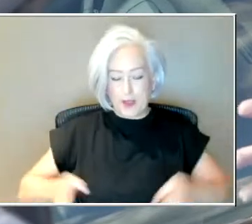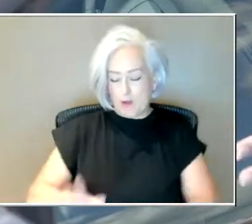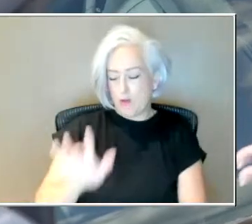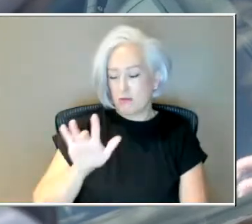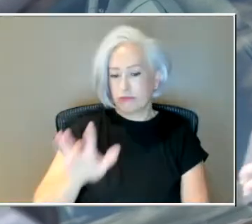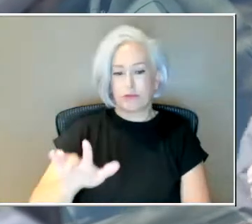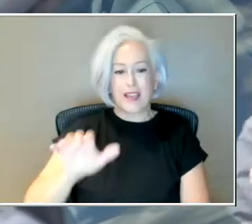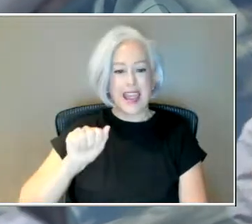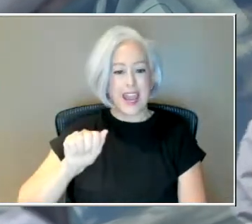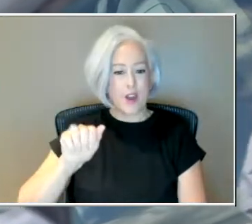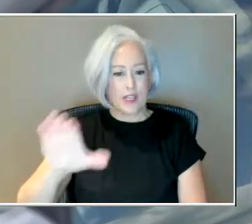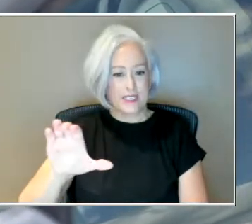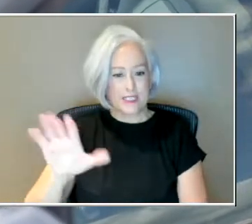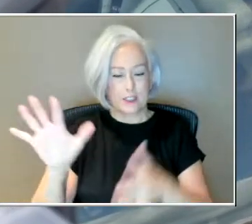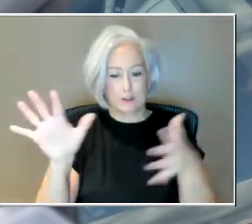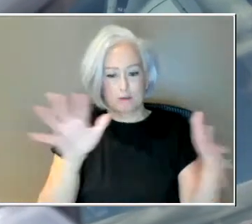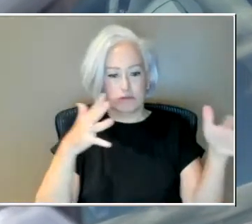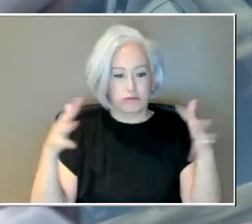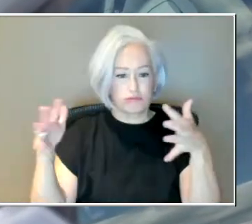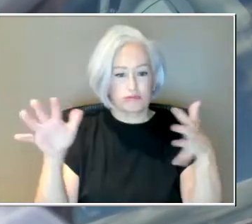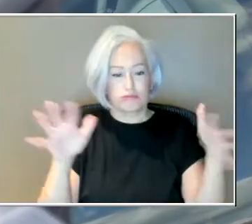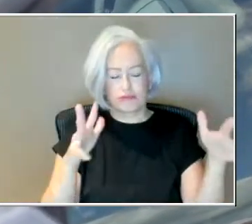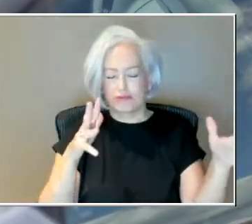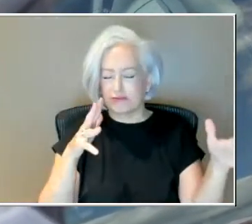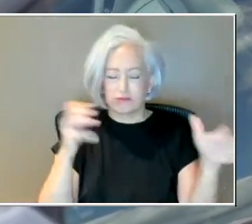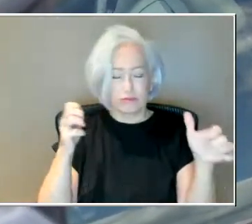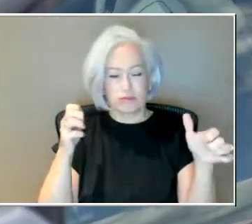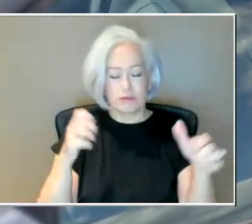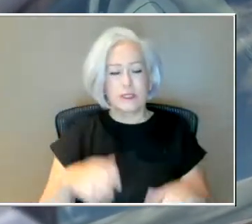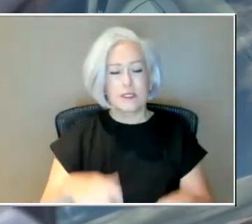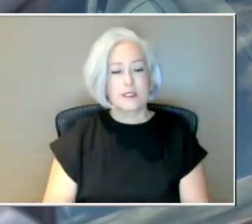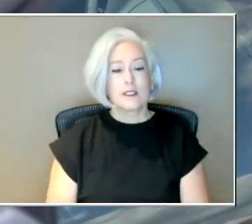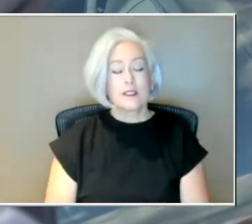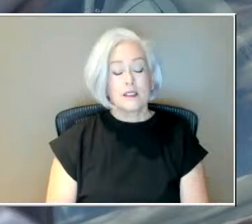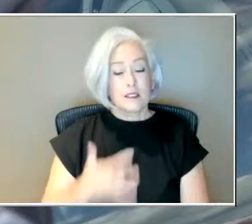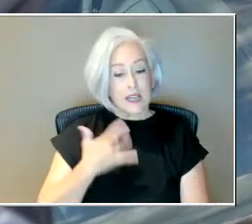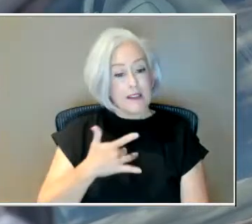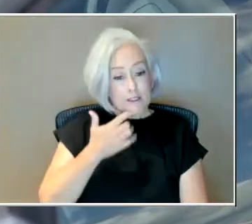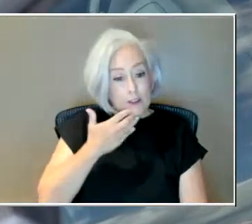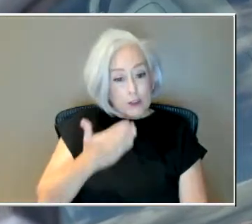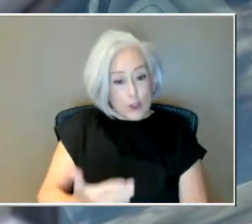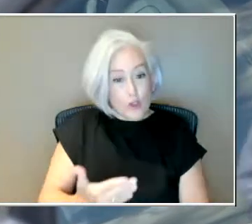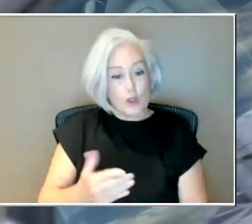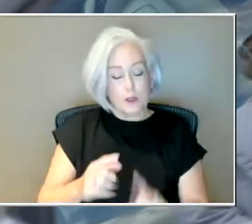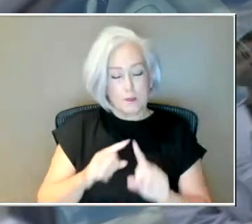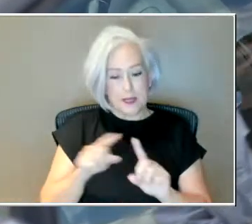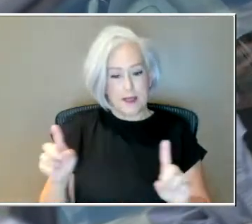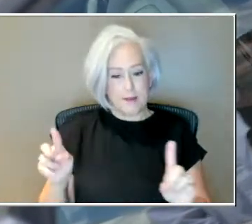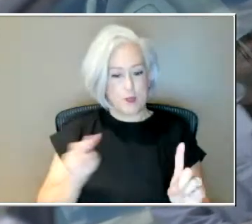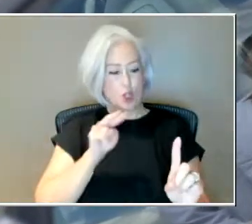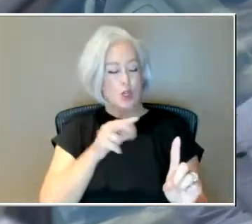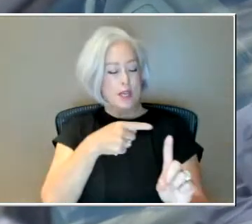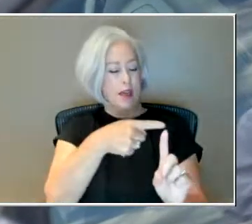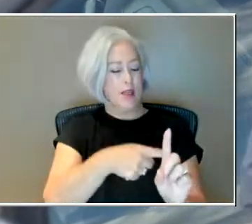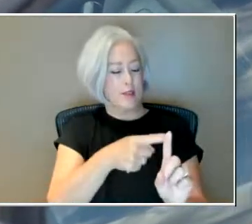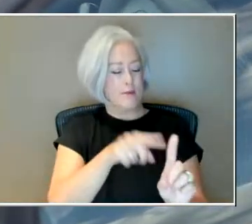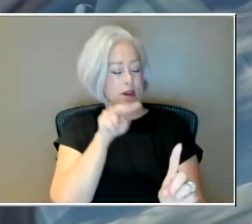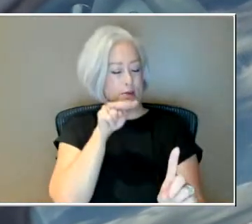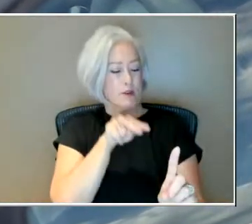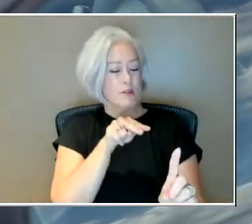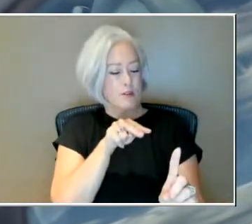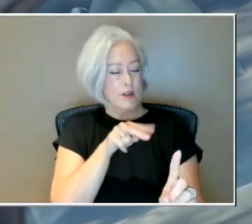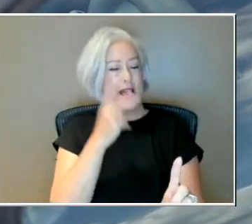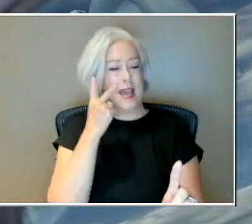blast. But I feel pretty good, but I can tell by the thermometer that the temperature is really going